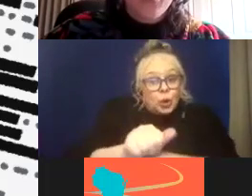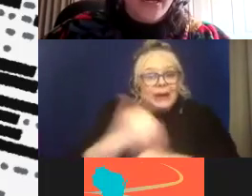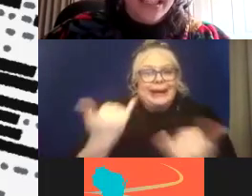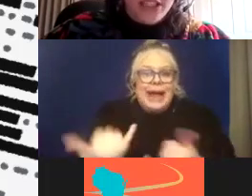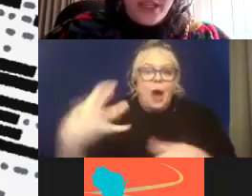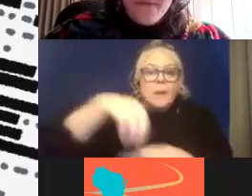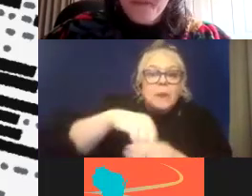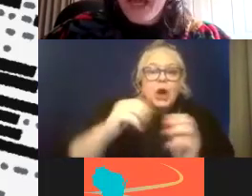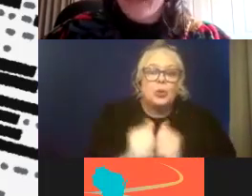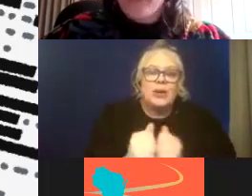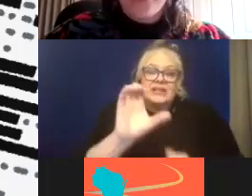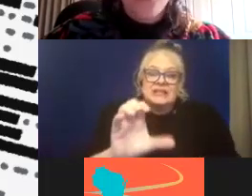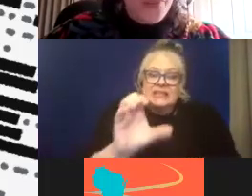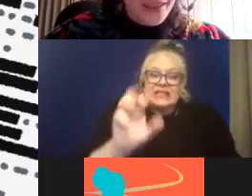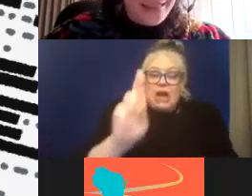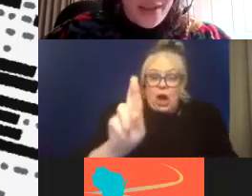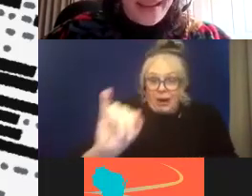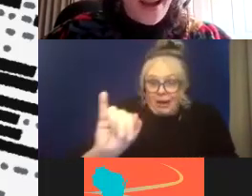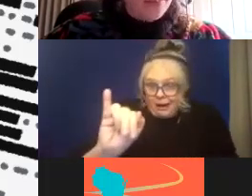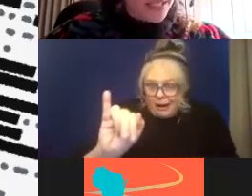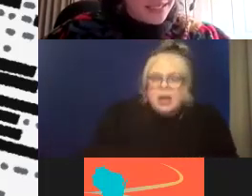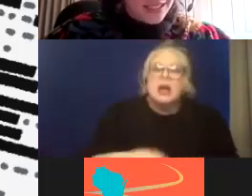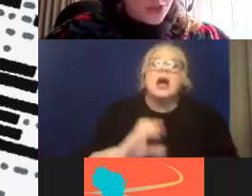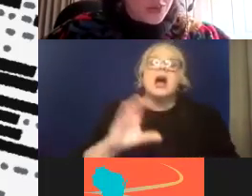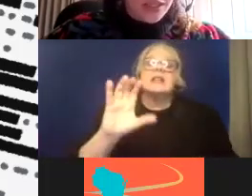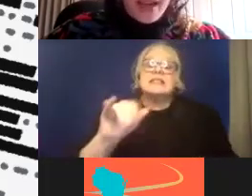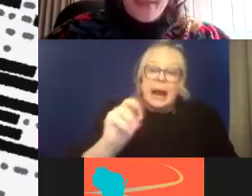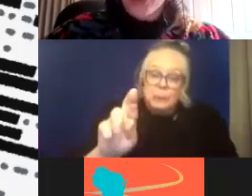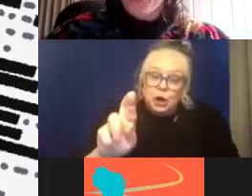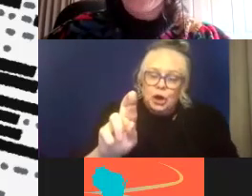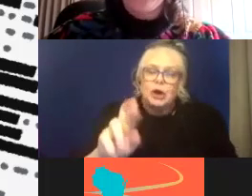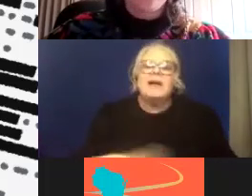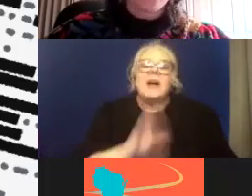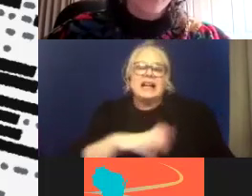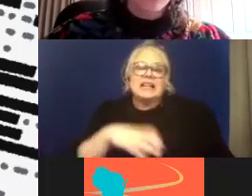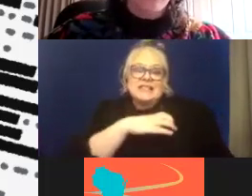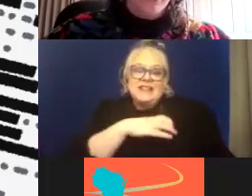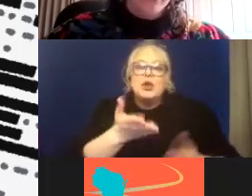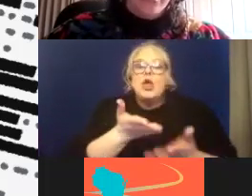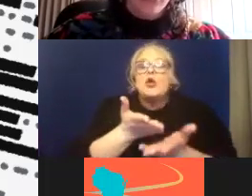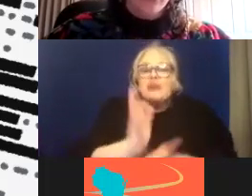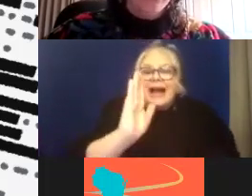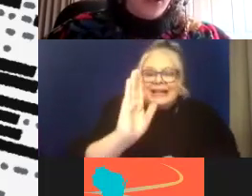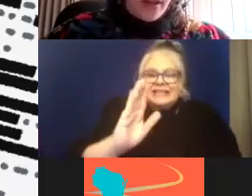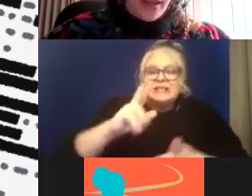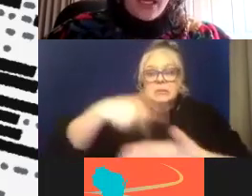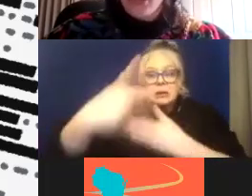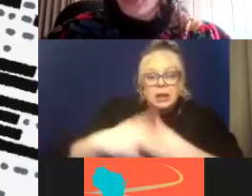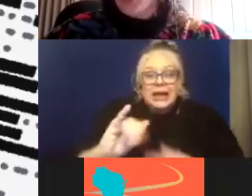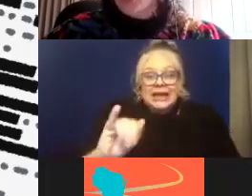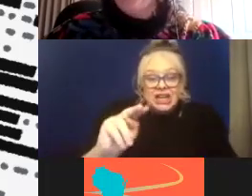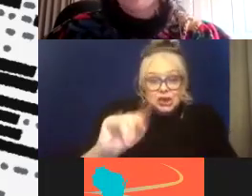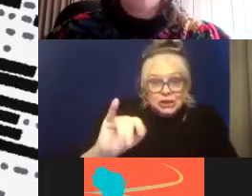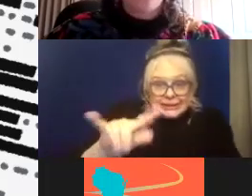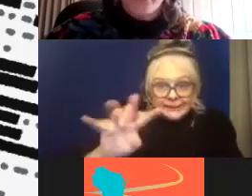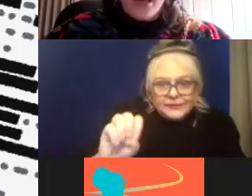Cyber Civil Rights Initiative. And so I don't think that they're making updates to this tool since that merger, but the information in this section is still relevant.